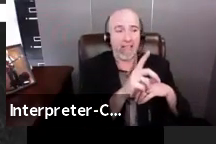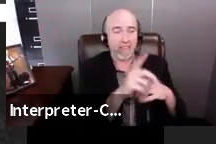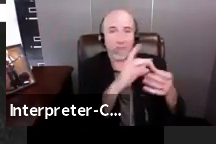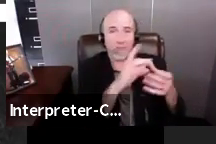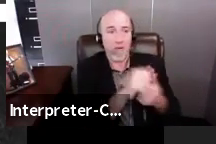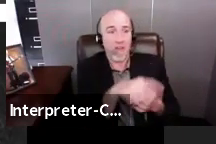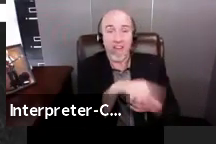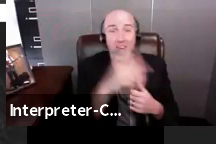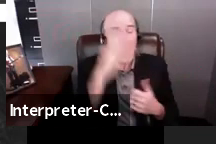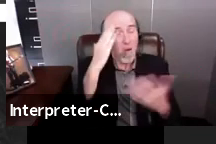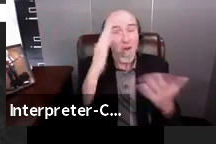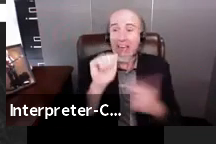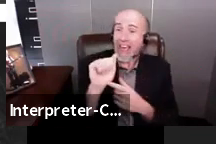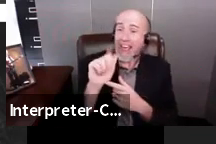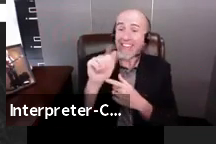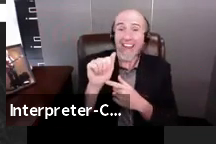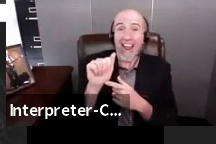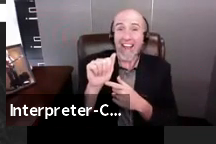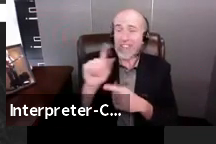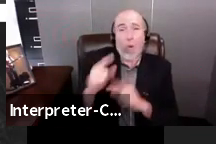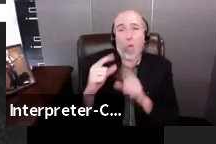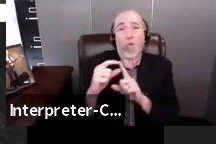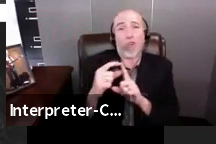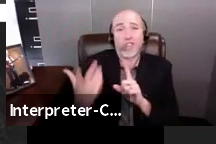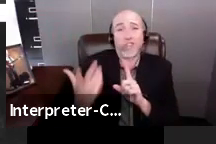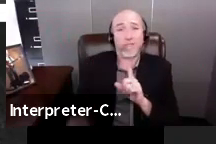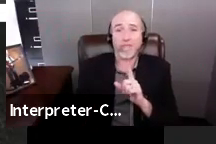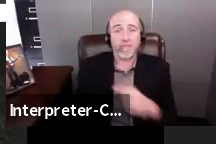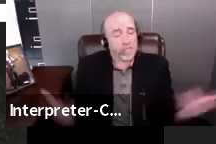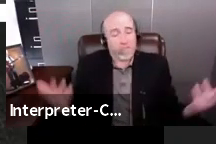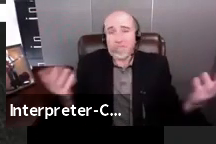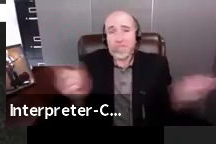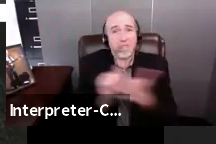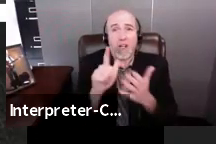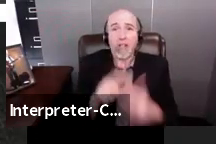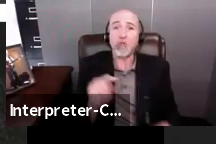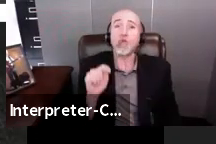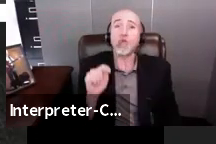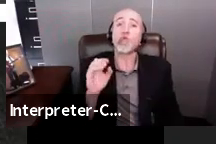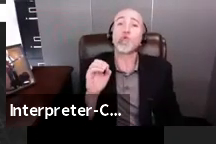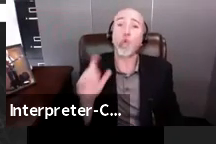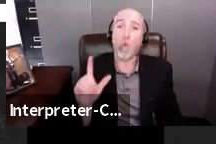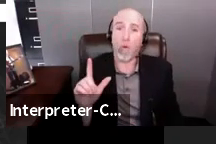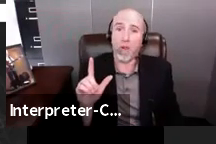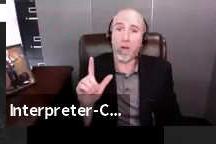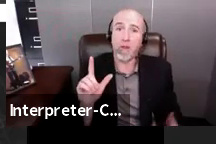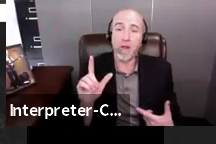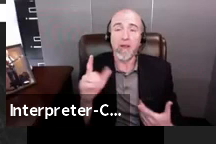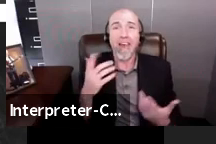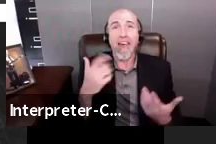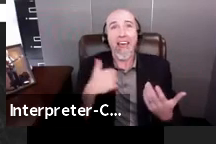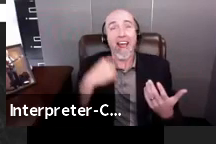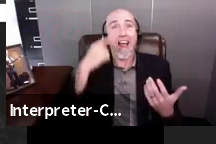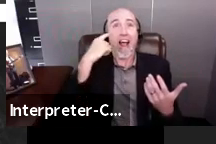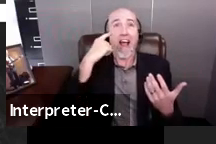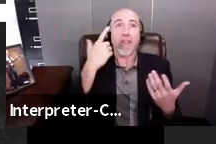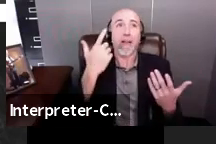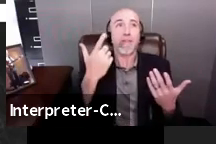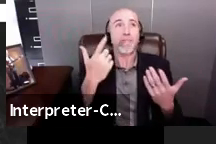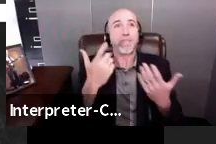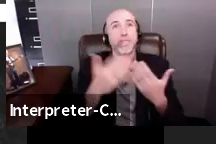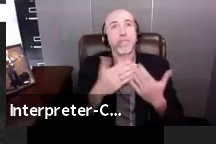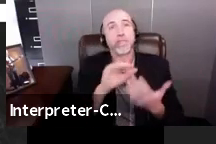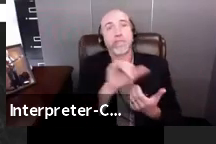know, ADA is nothing but words. It really is. It's a tool. And I think of it sort of in